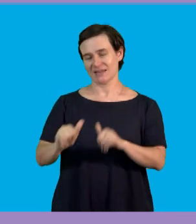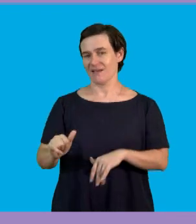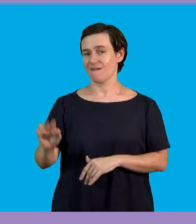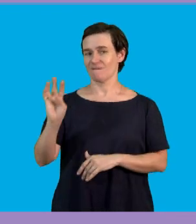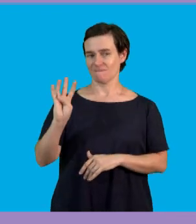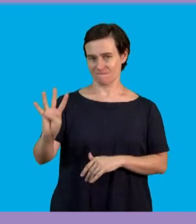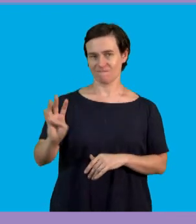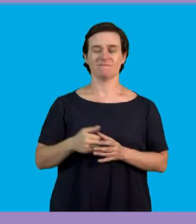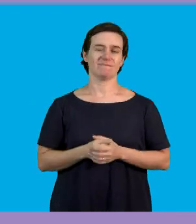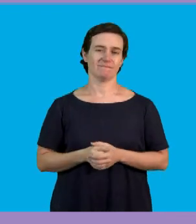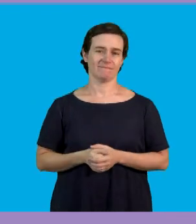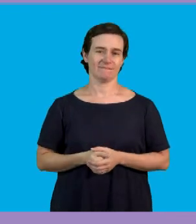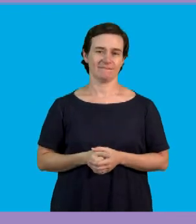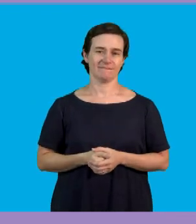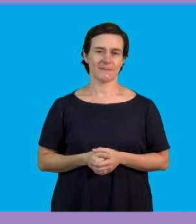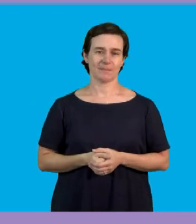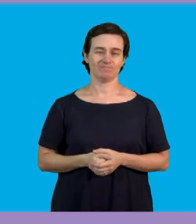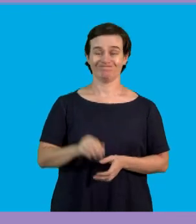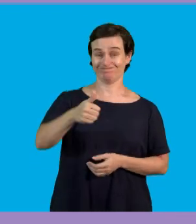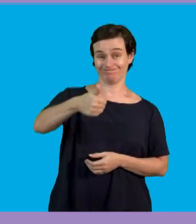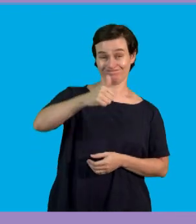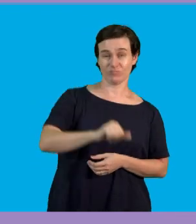It is 4.